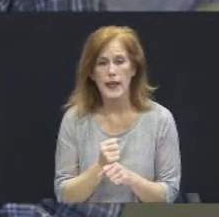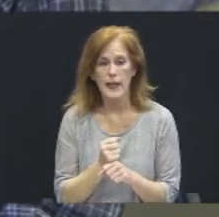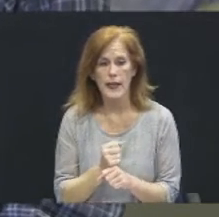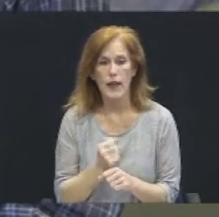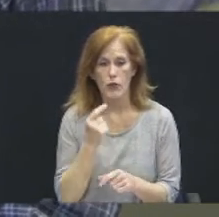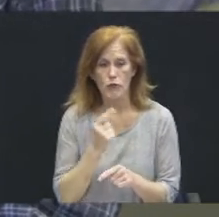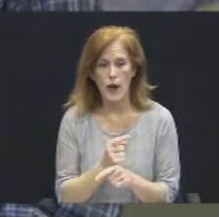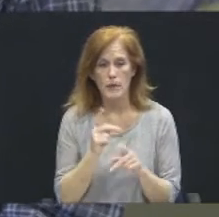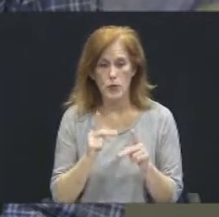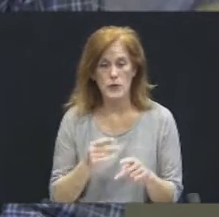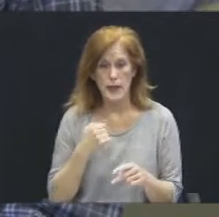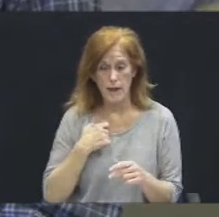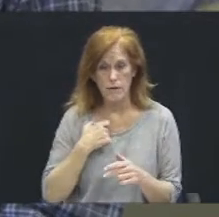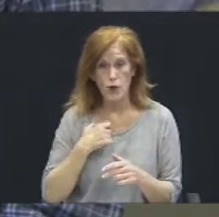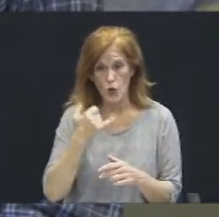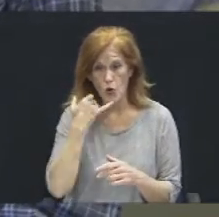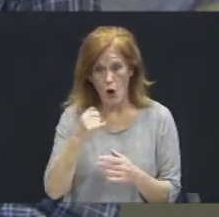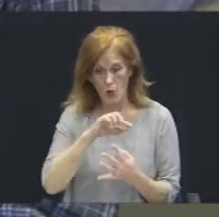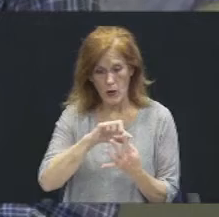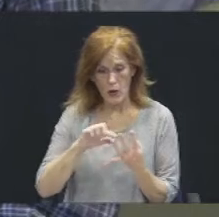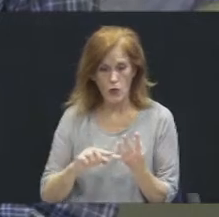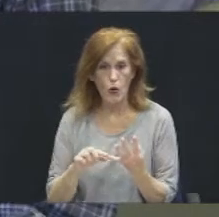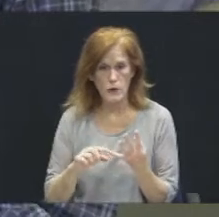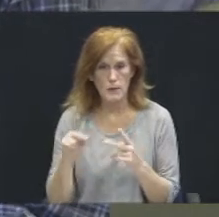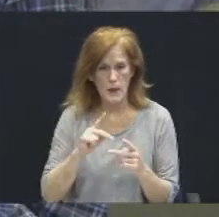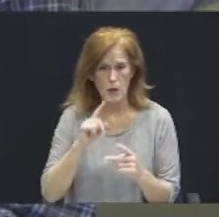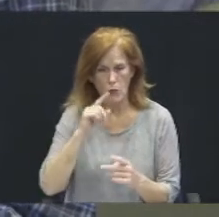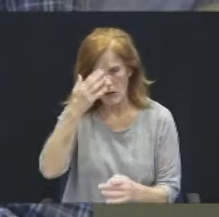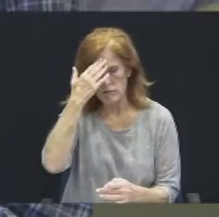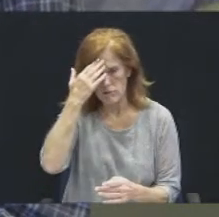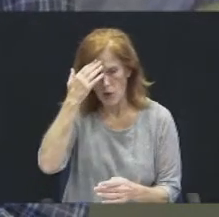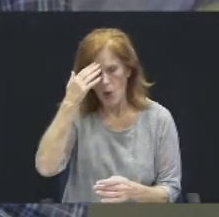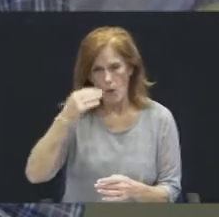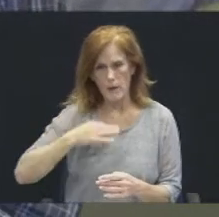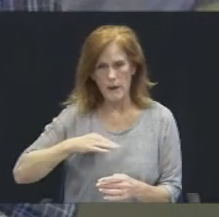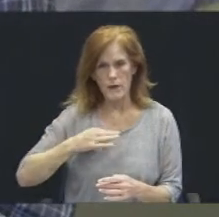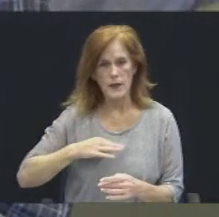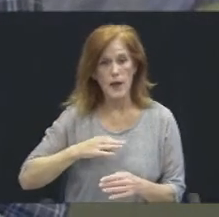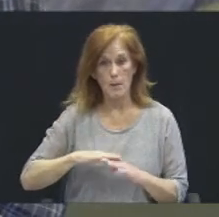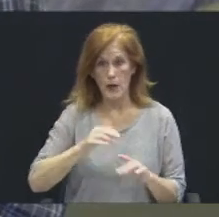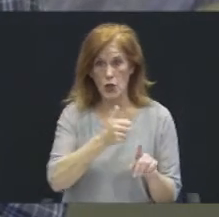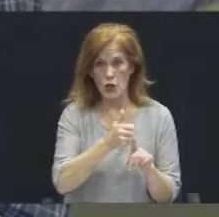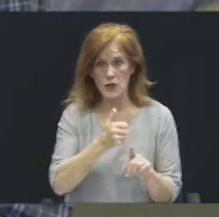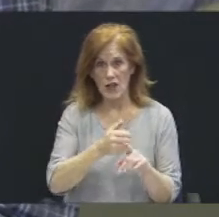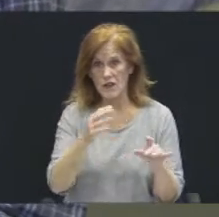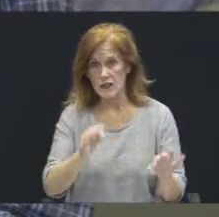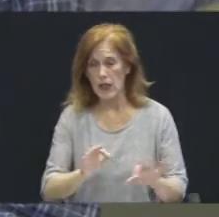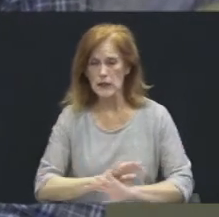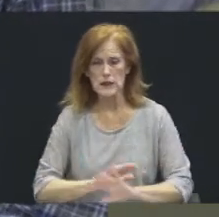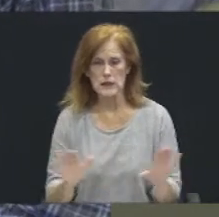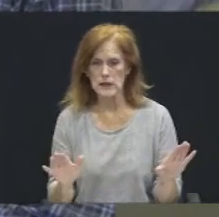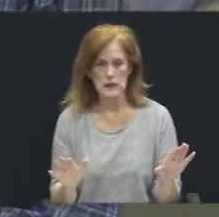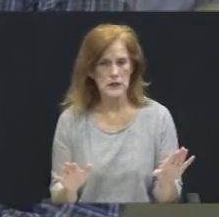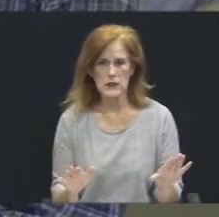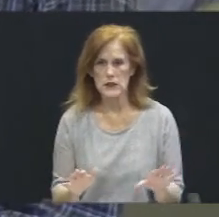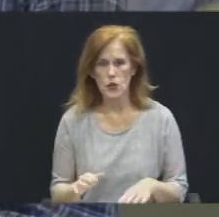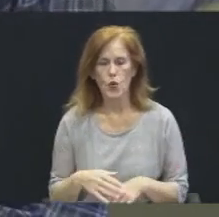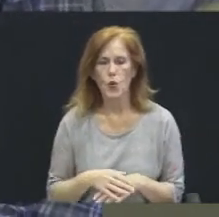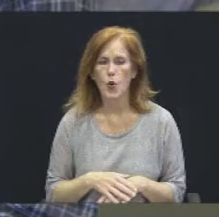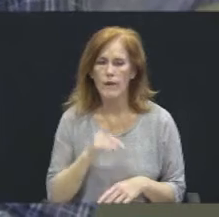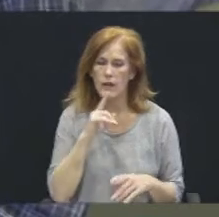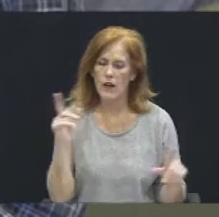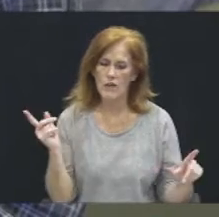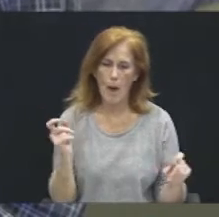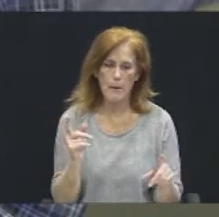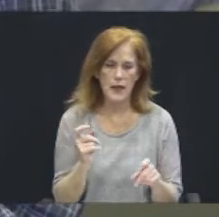you call one of the different entities, but please don't try and do that yourself. That's a massive